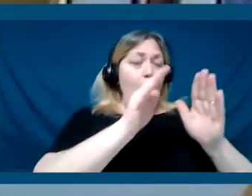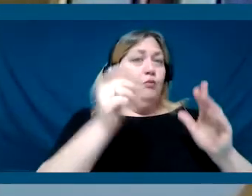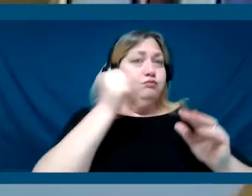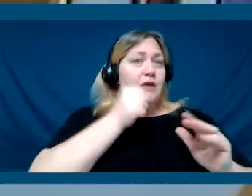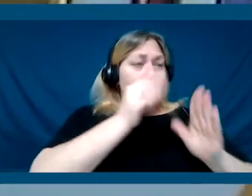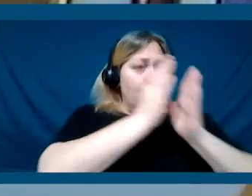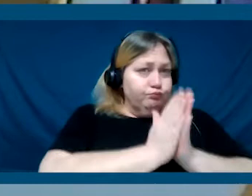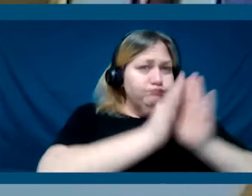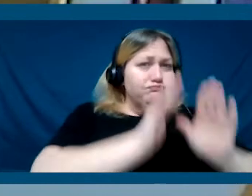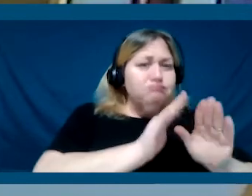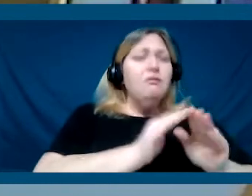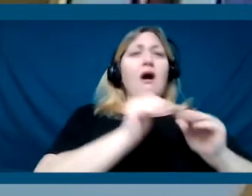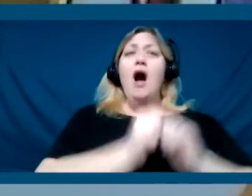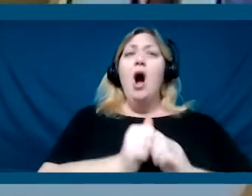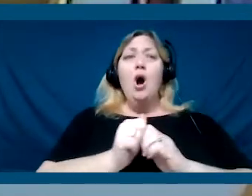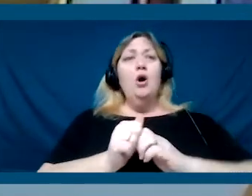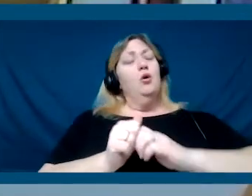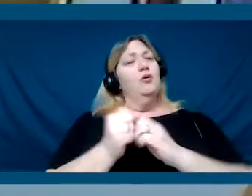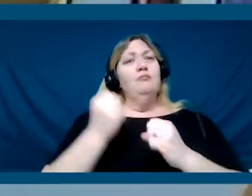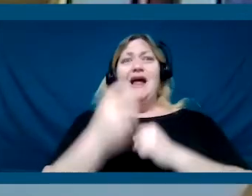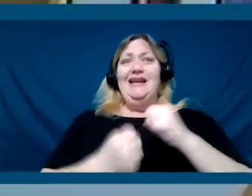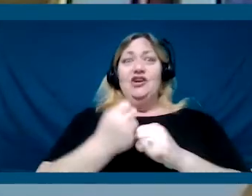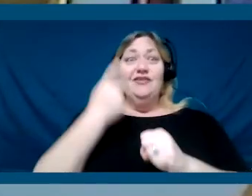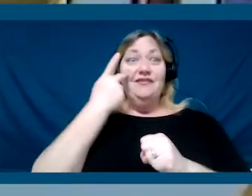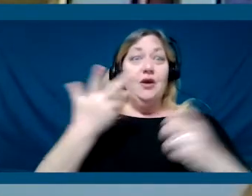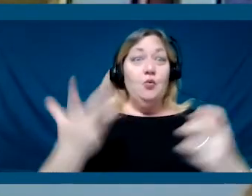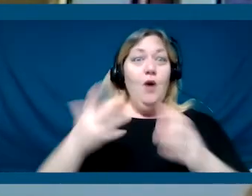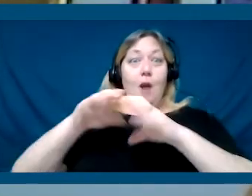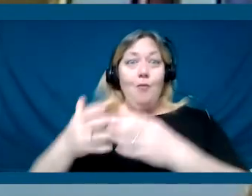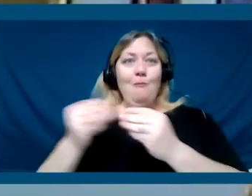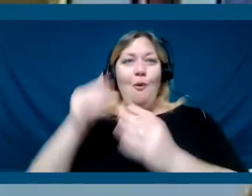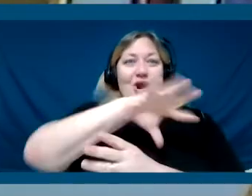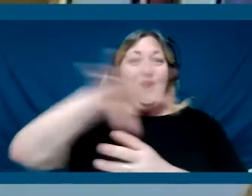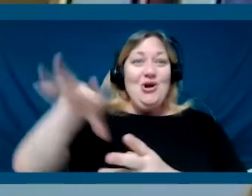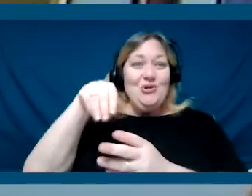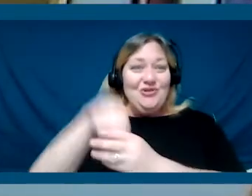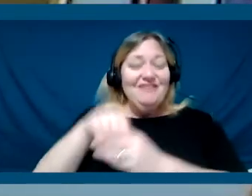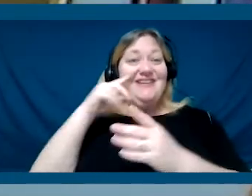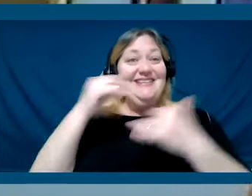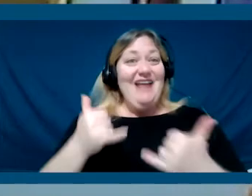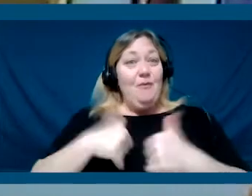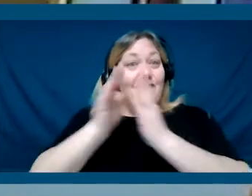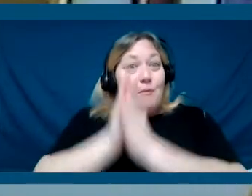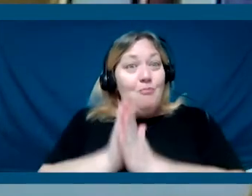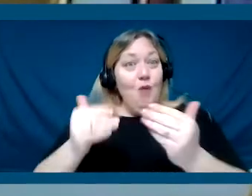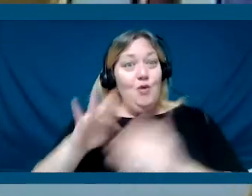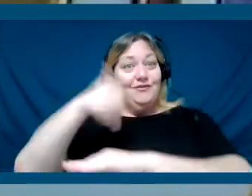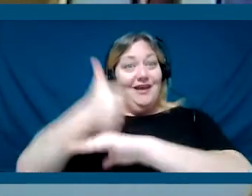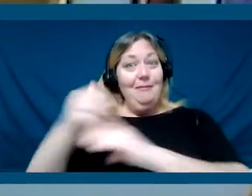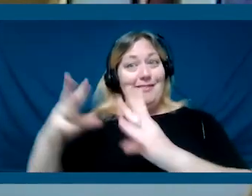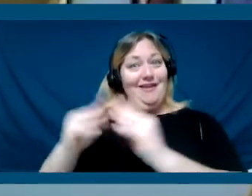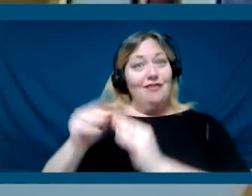prayers. Over the past 20 years, I have seen our party become more inclusive, and today we have a prayer room at the convention.